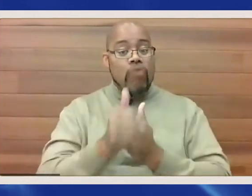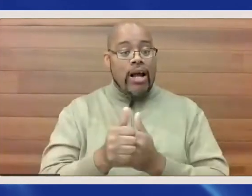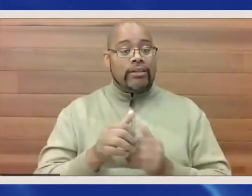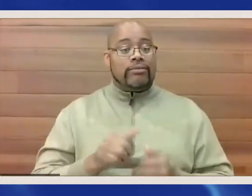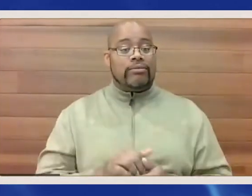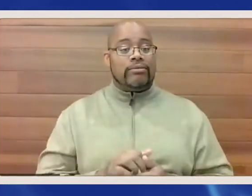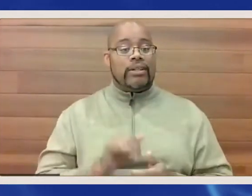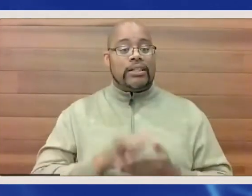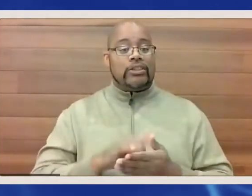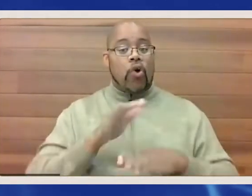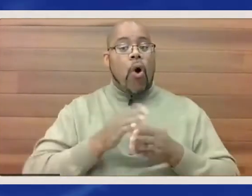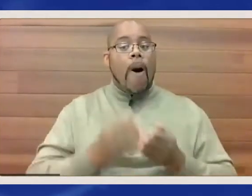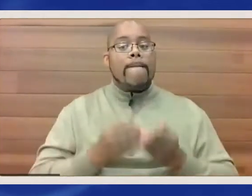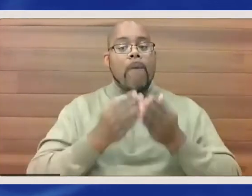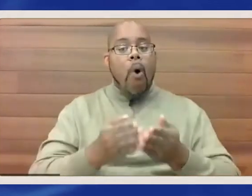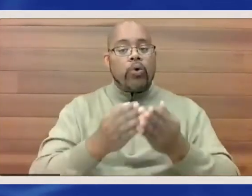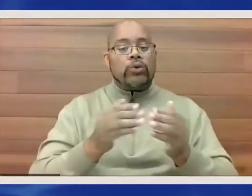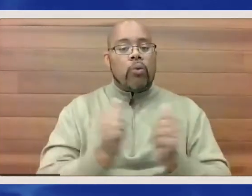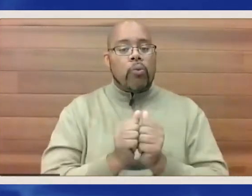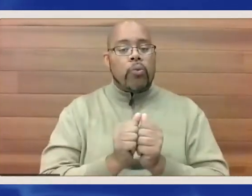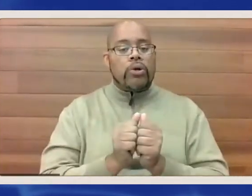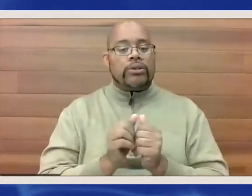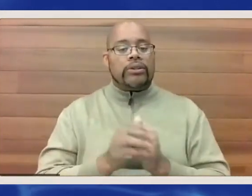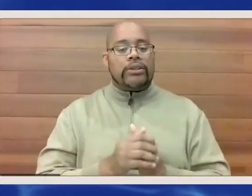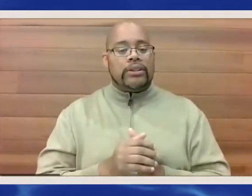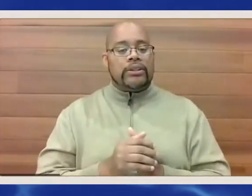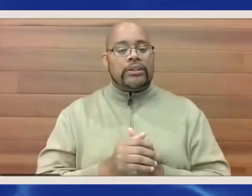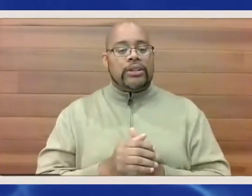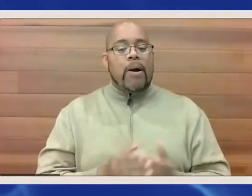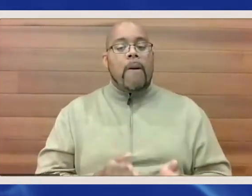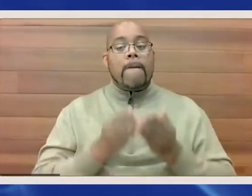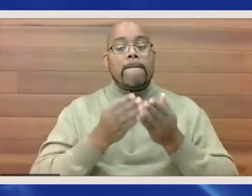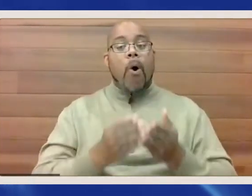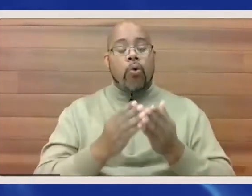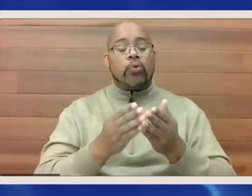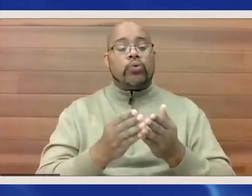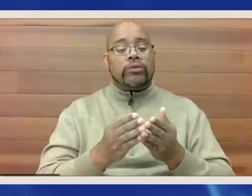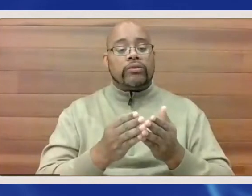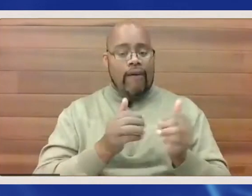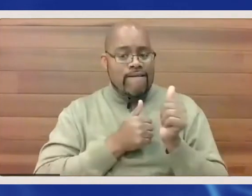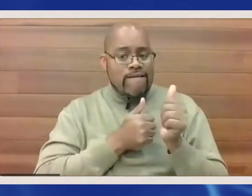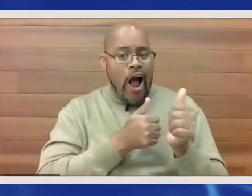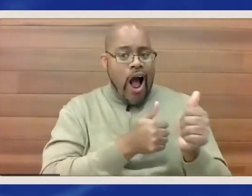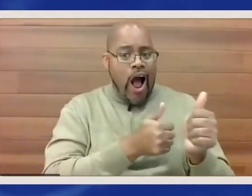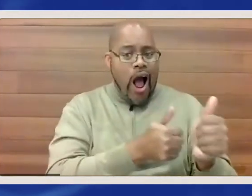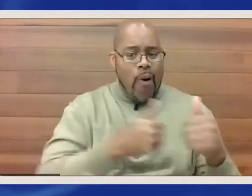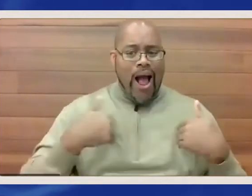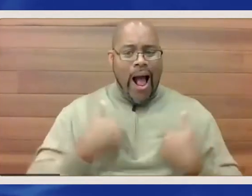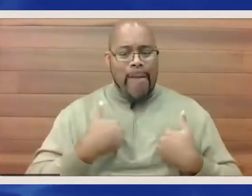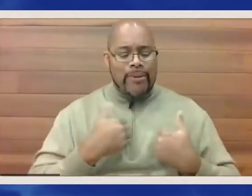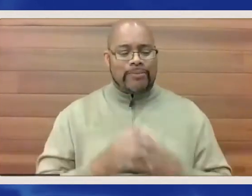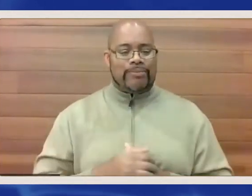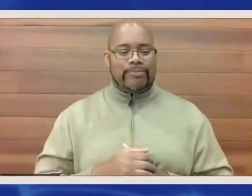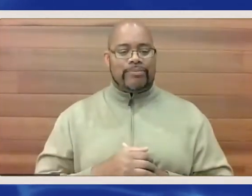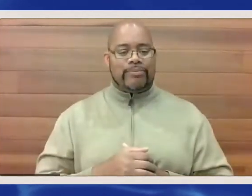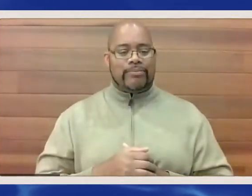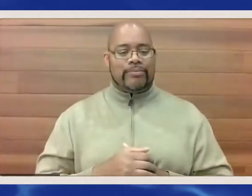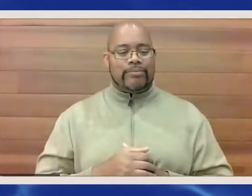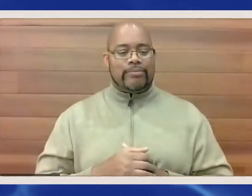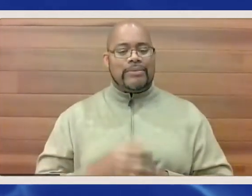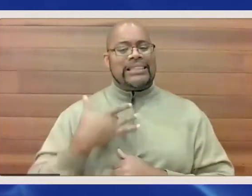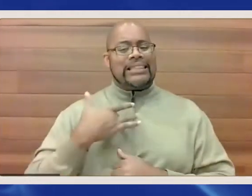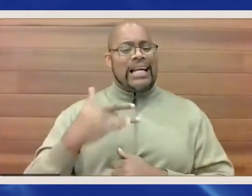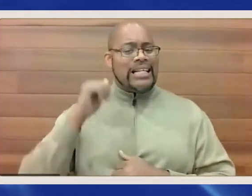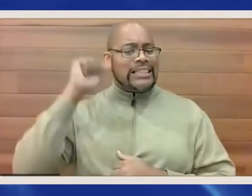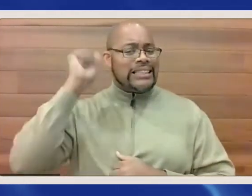the boats with the boat following the organism. And usually acoustic